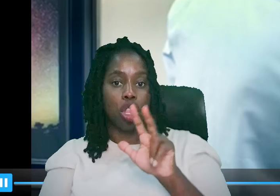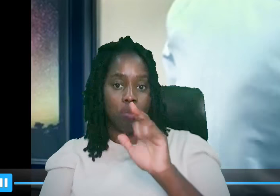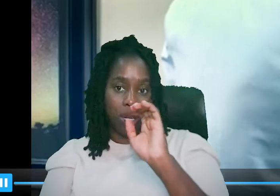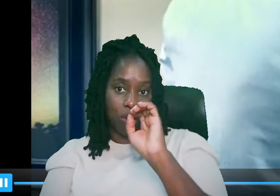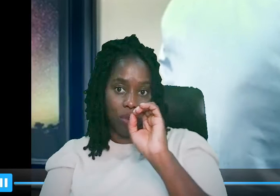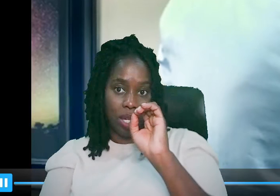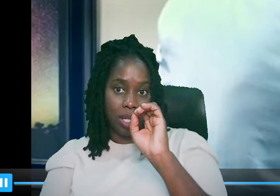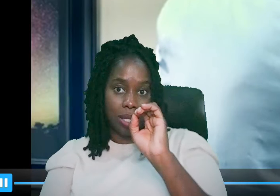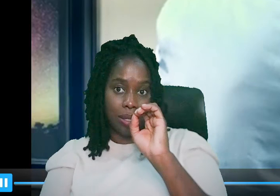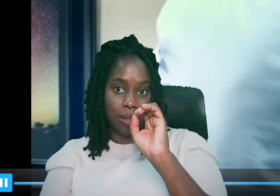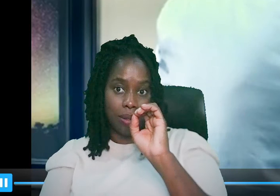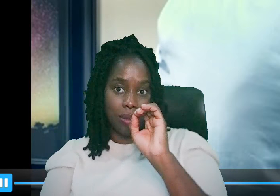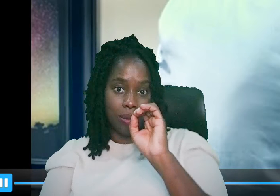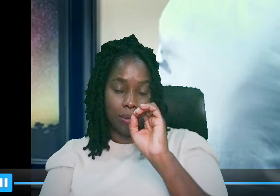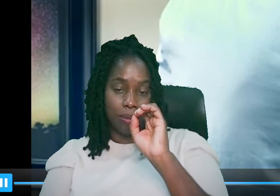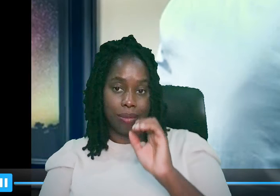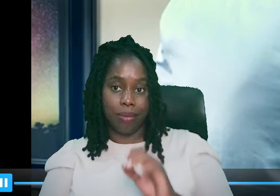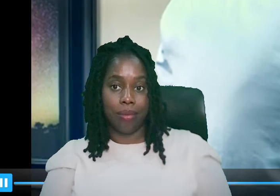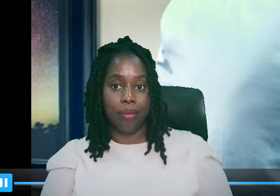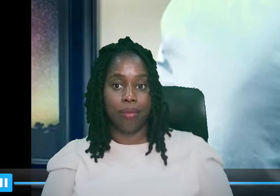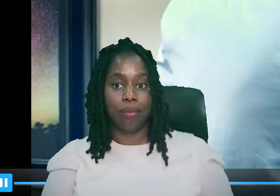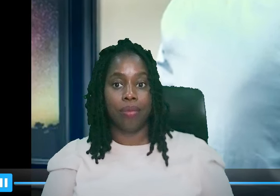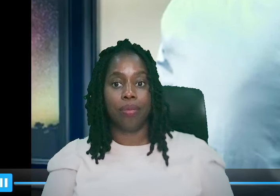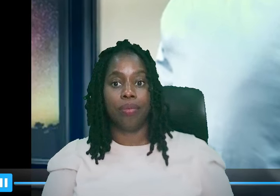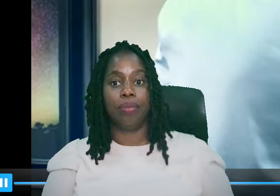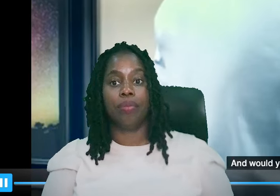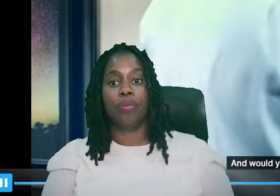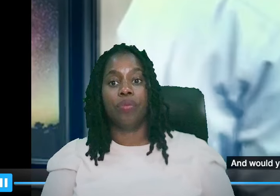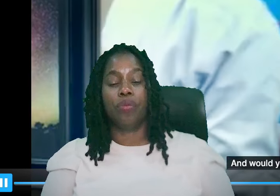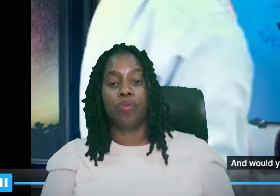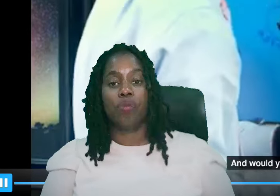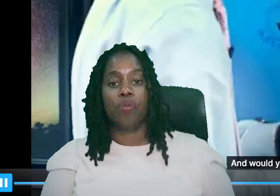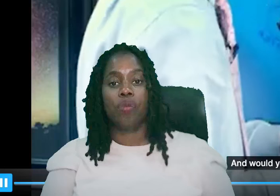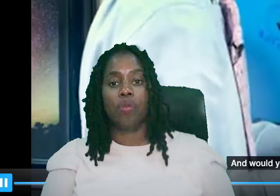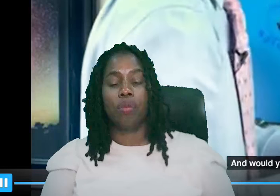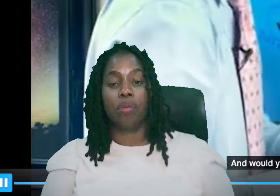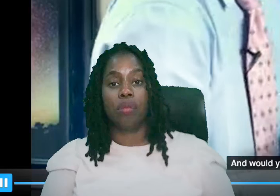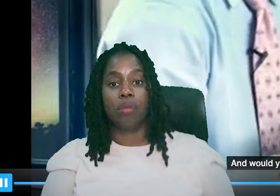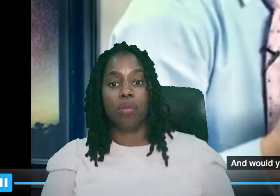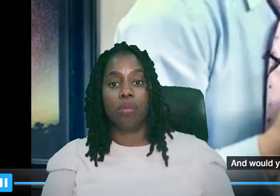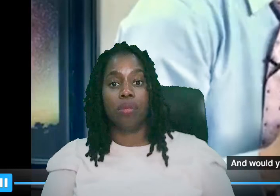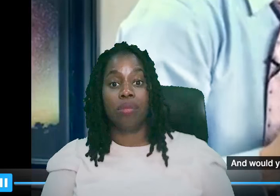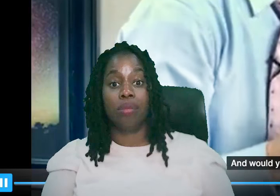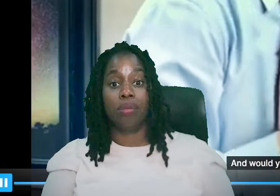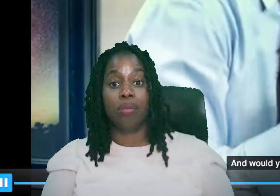33 degrees. And would you believe it?